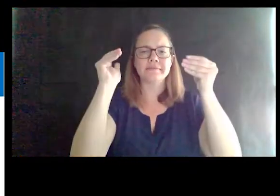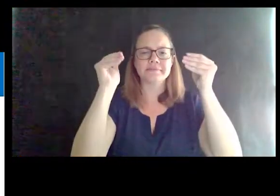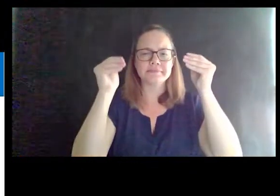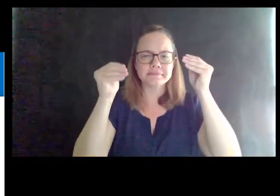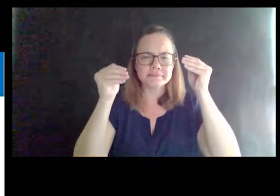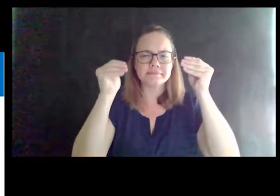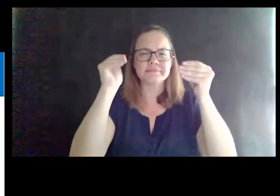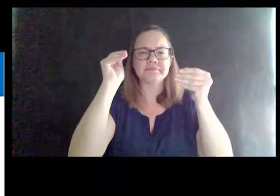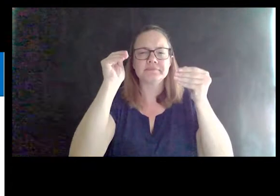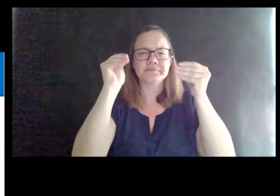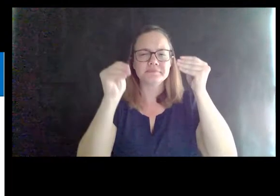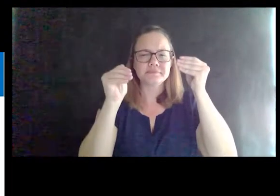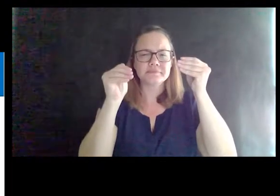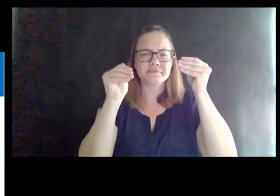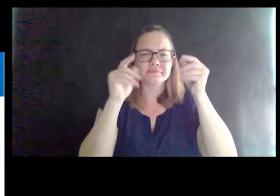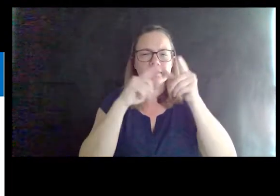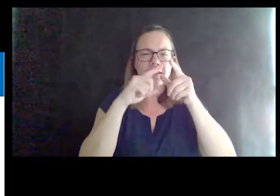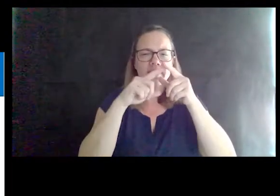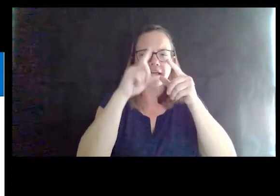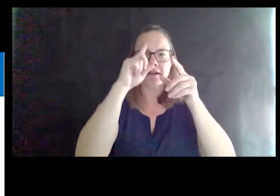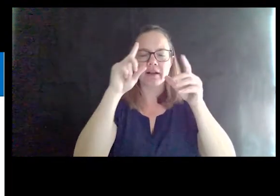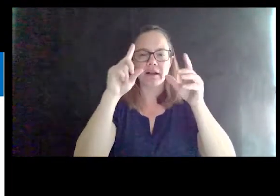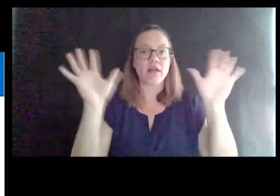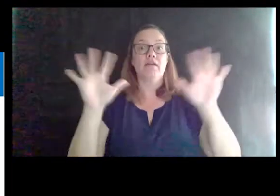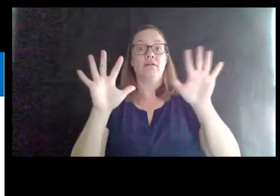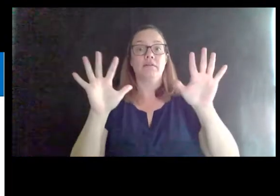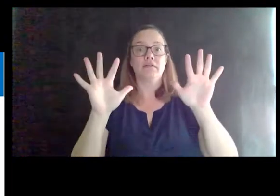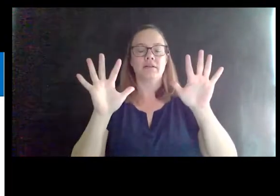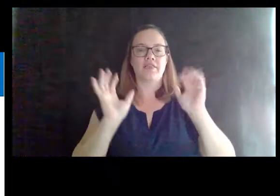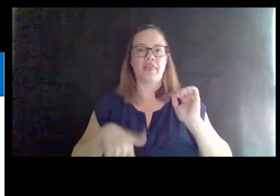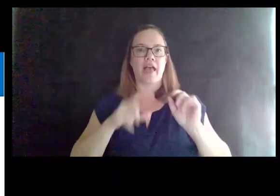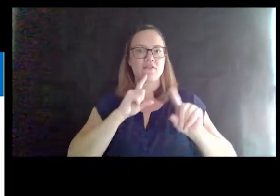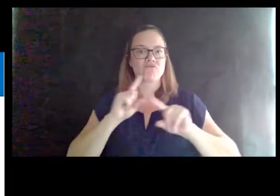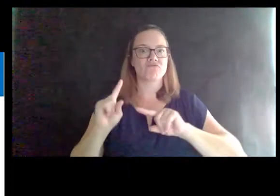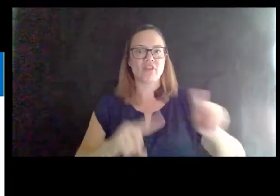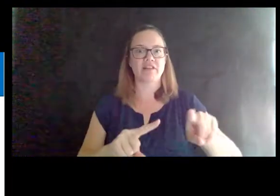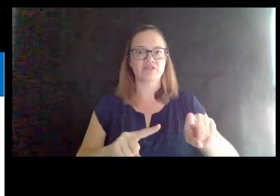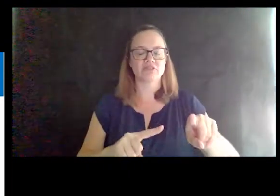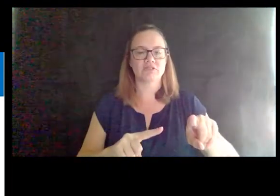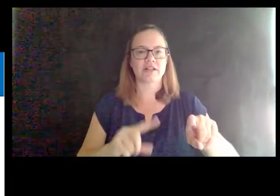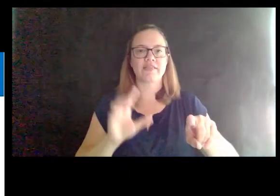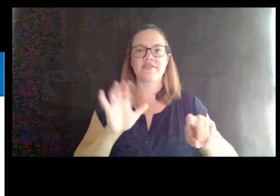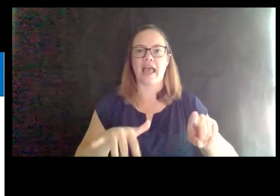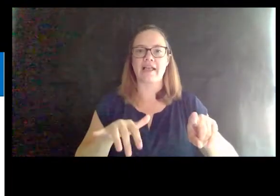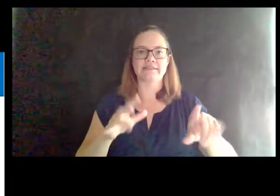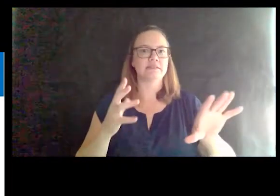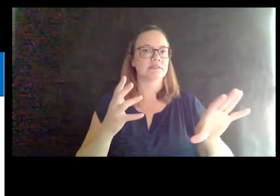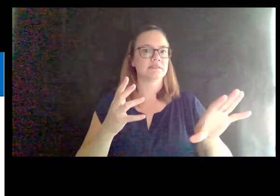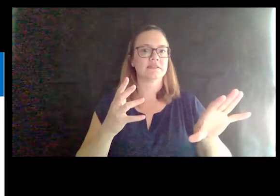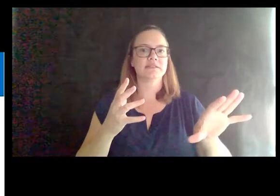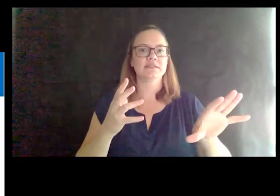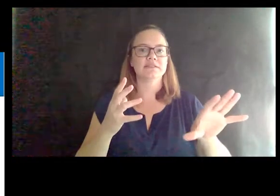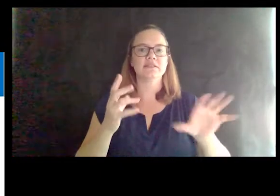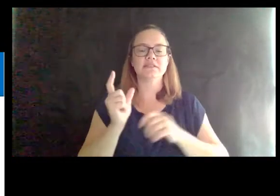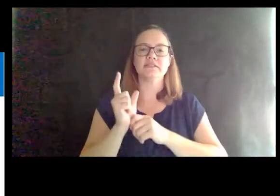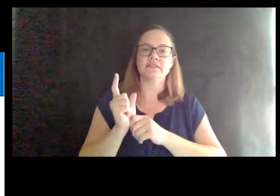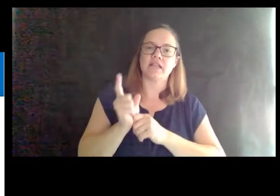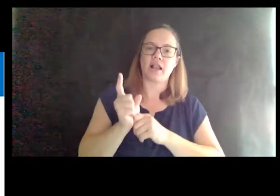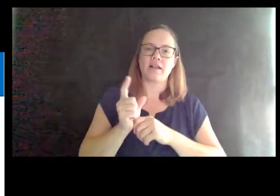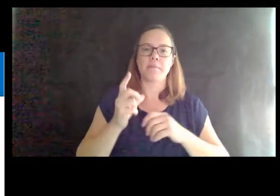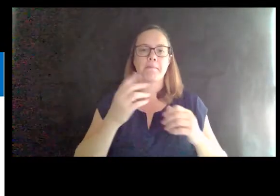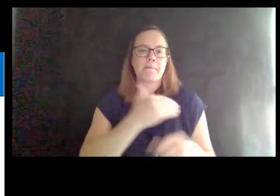start nodding off and then all of a sudden you have this like jerk reaction. That's sudden muscle contractions